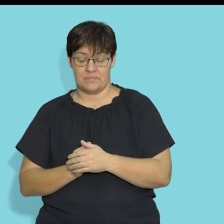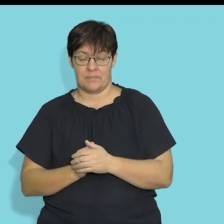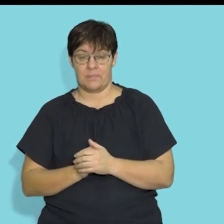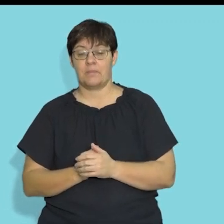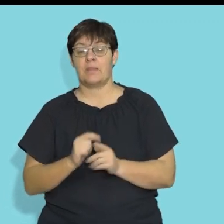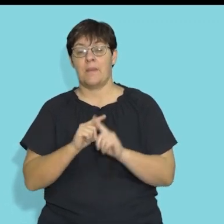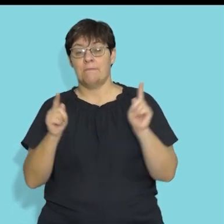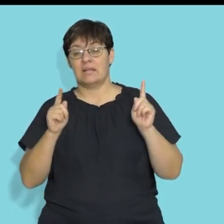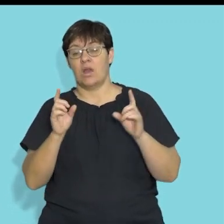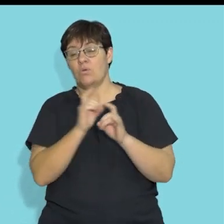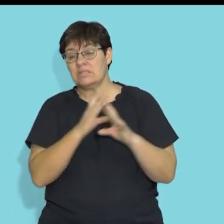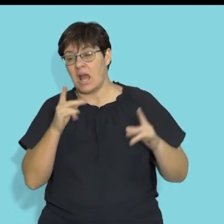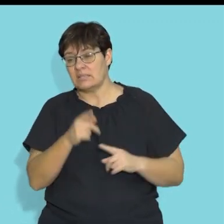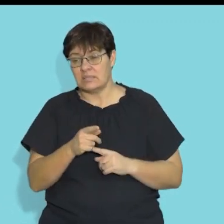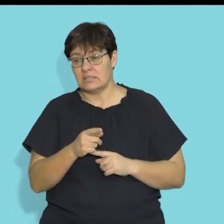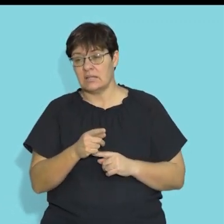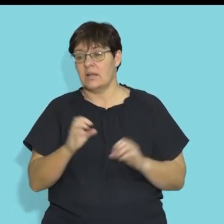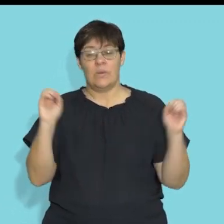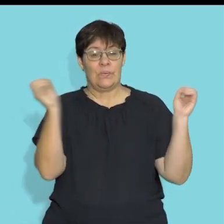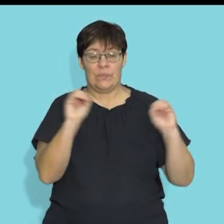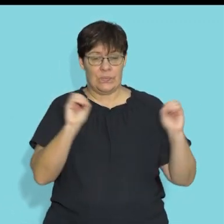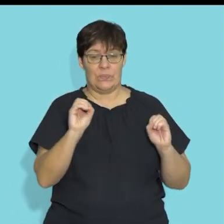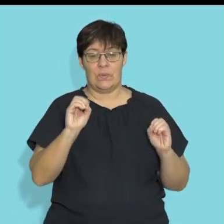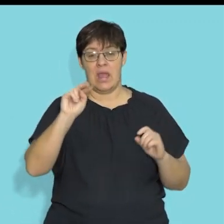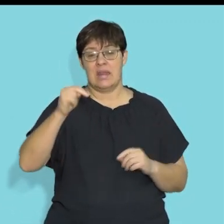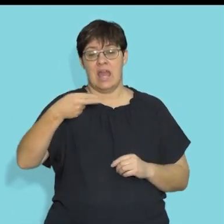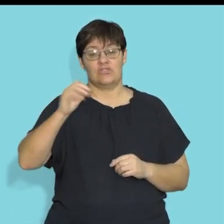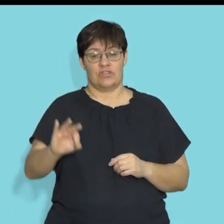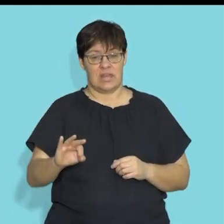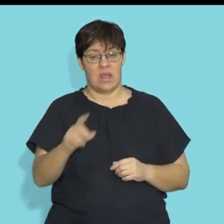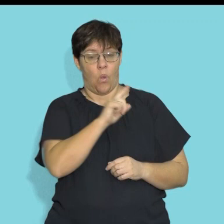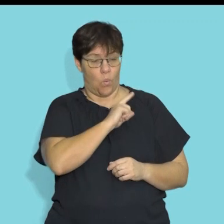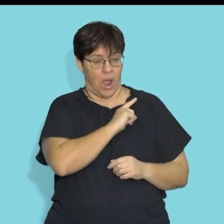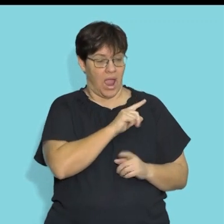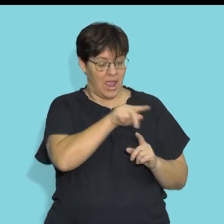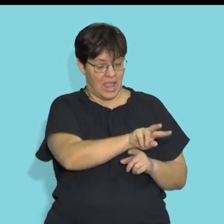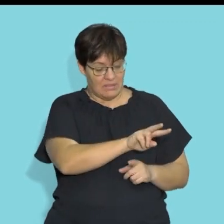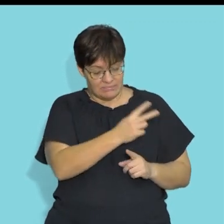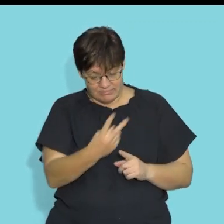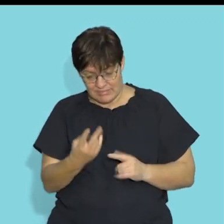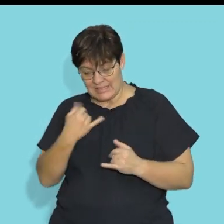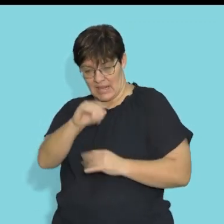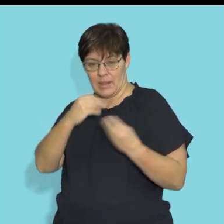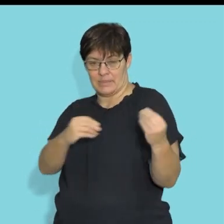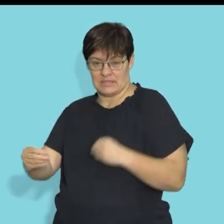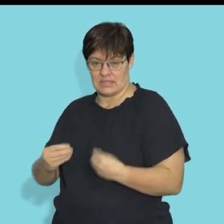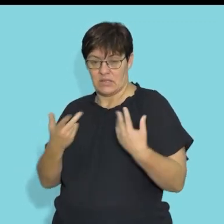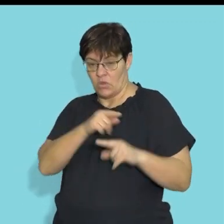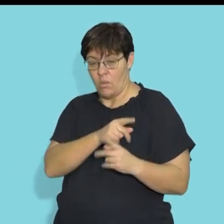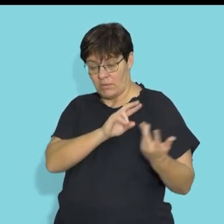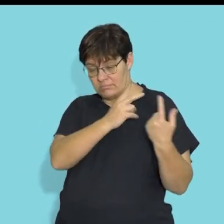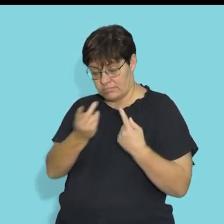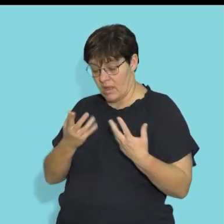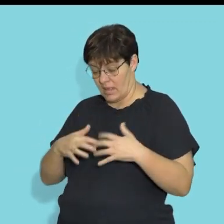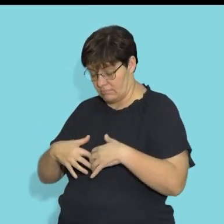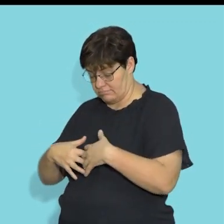we start with no concentration for ammonia at the beginning, and that will increase over time.